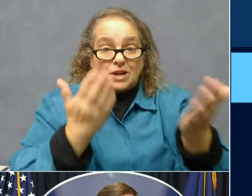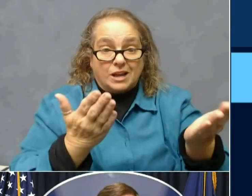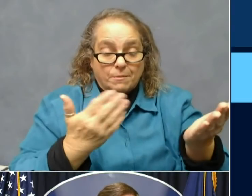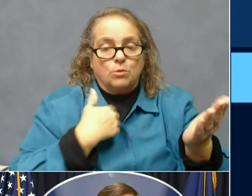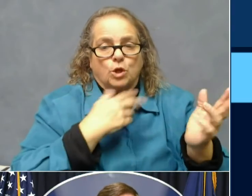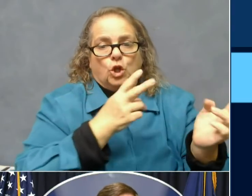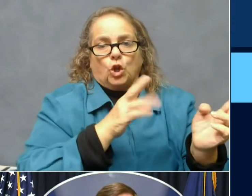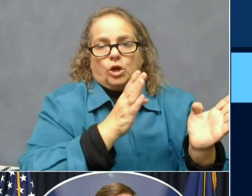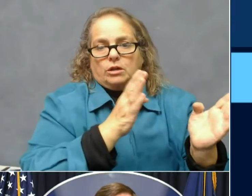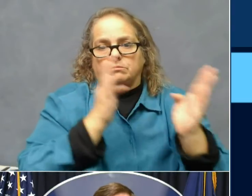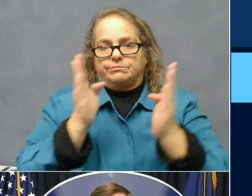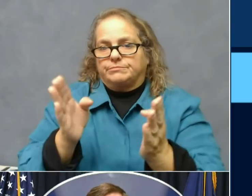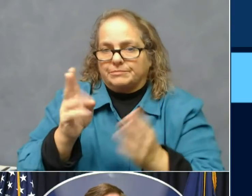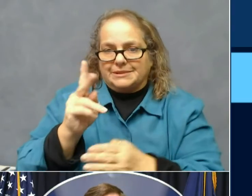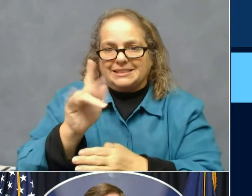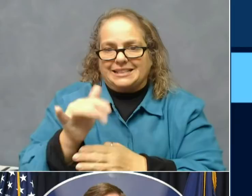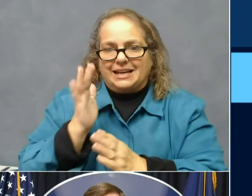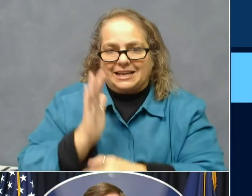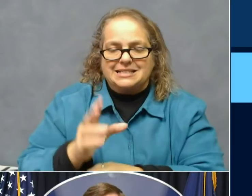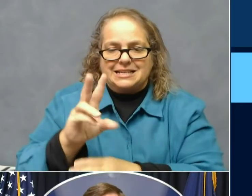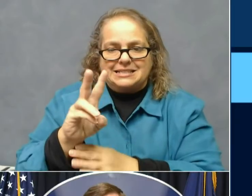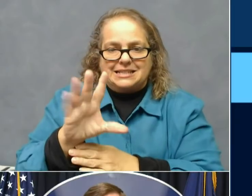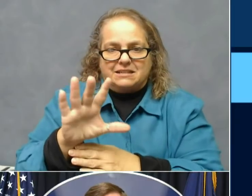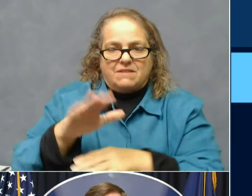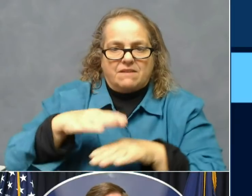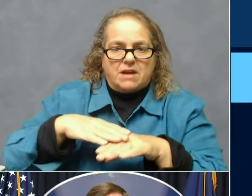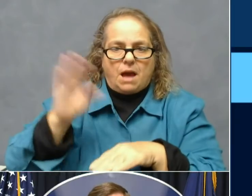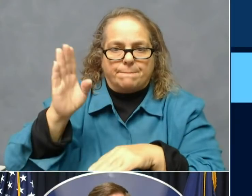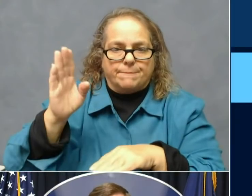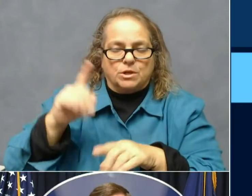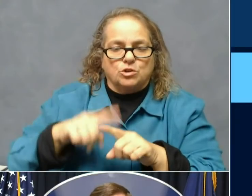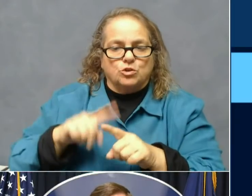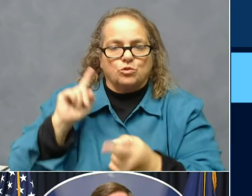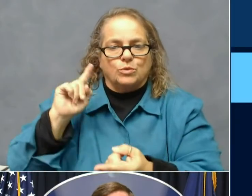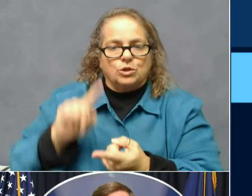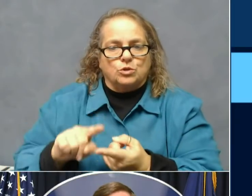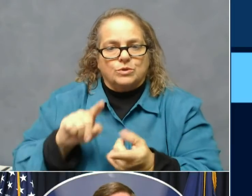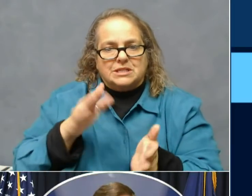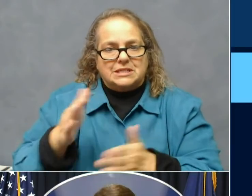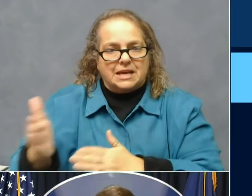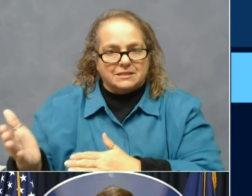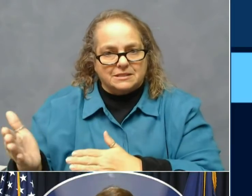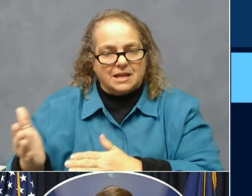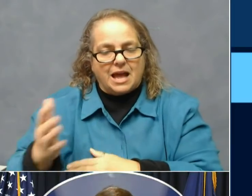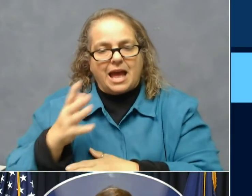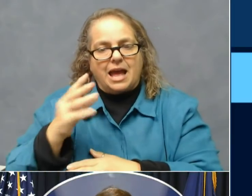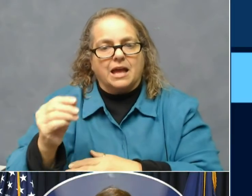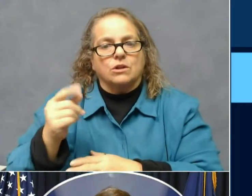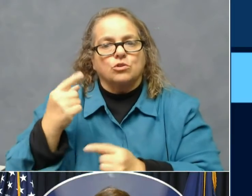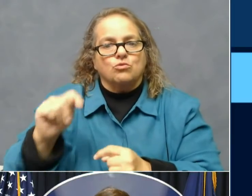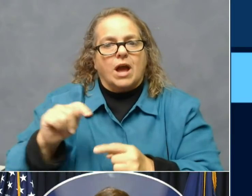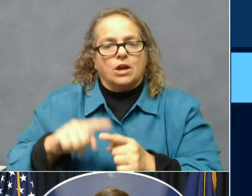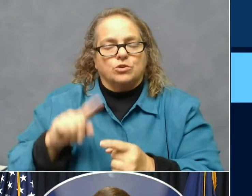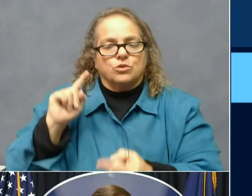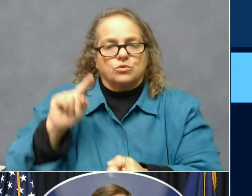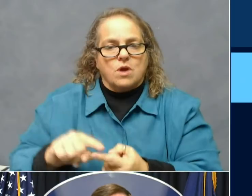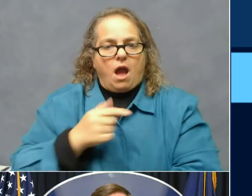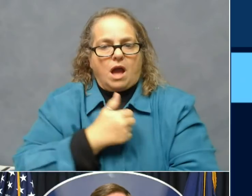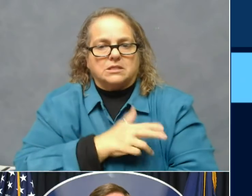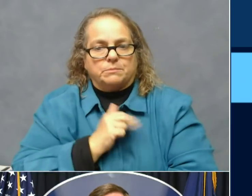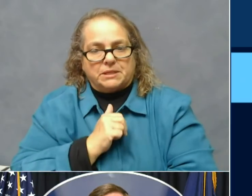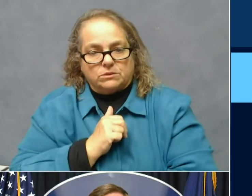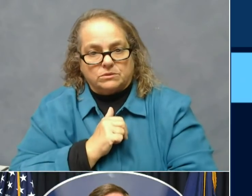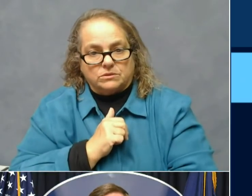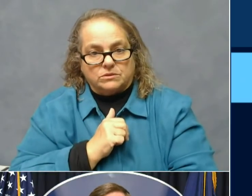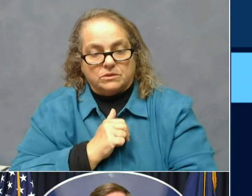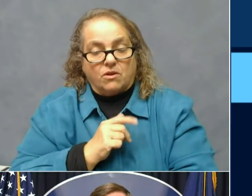up. That'll reduce deaths and also create more hospital capacity for everybody else who might get sick. And then they